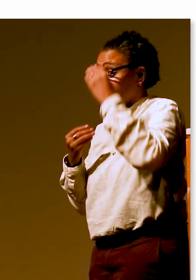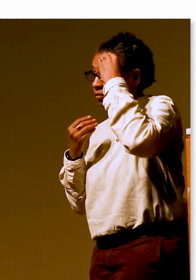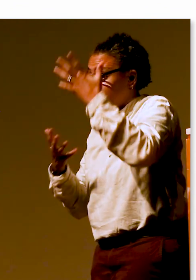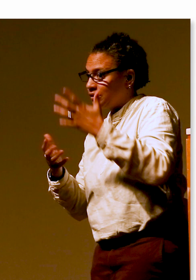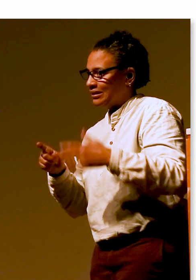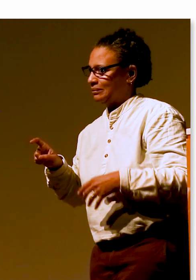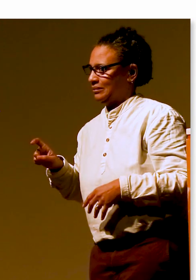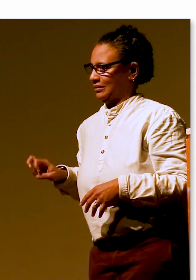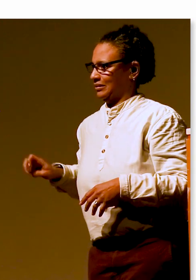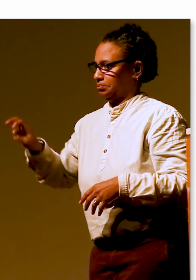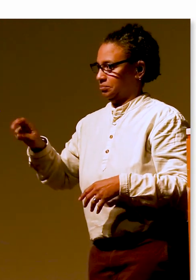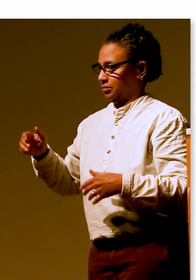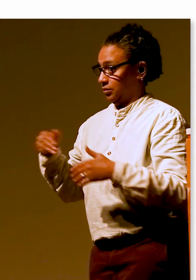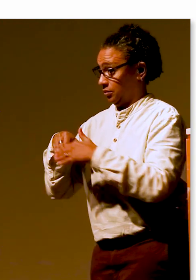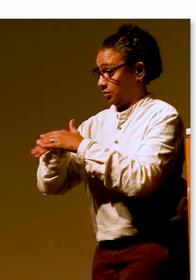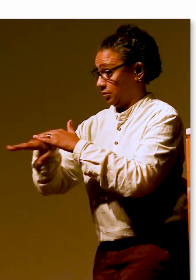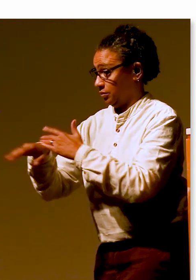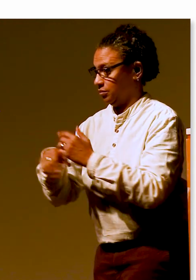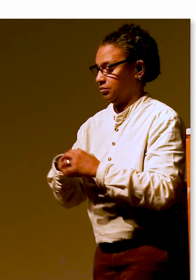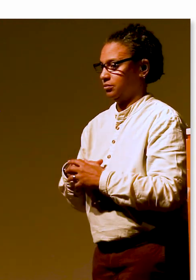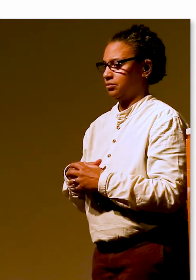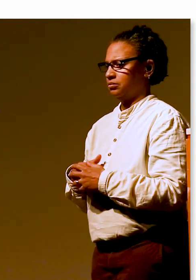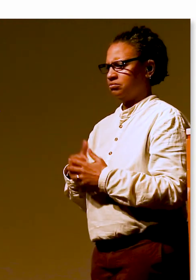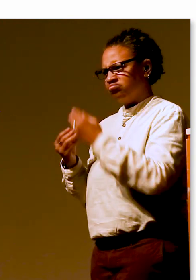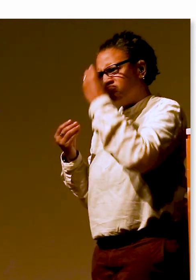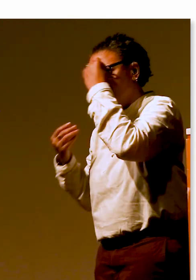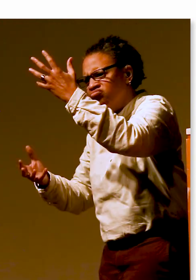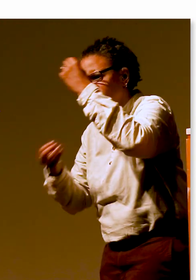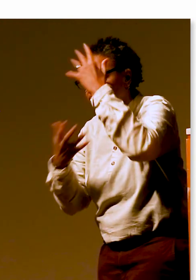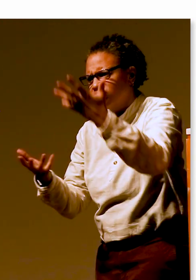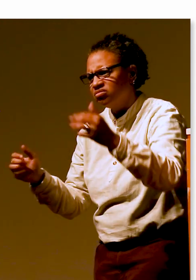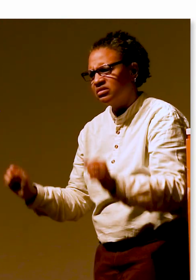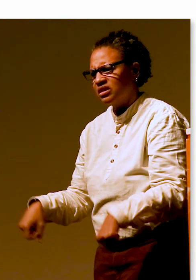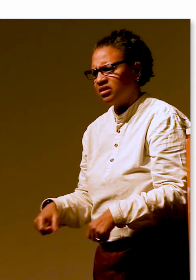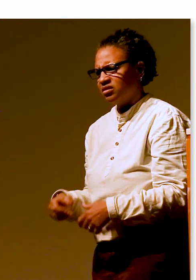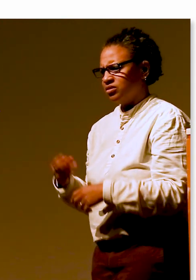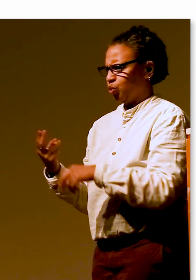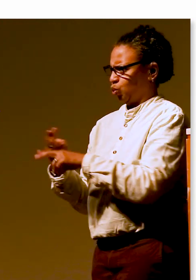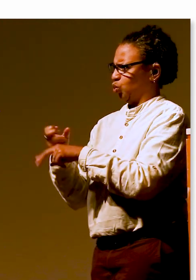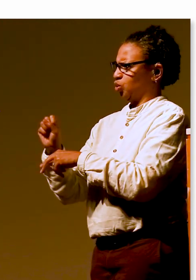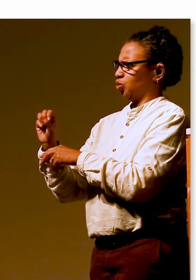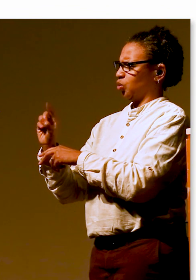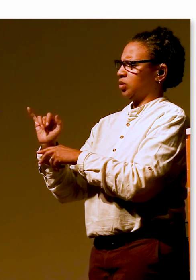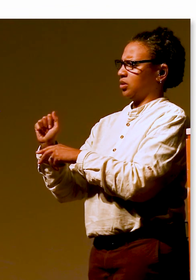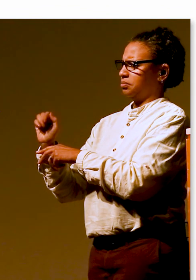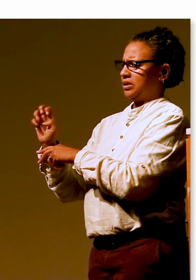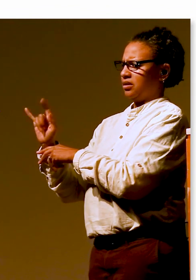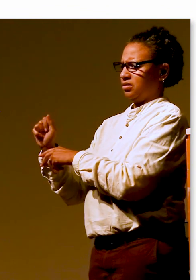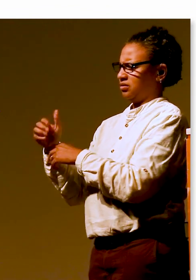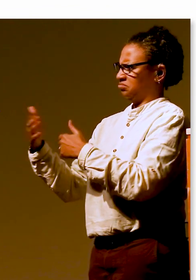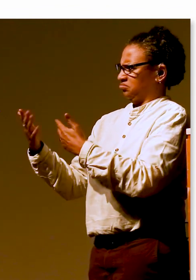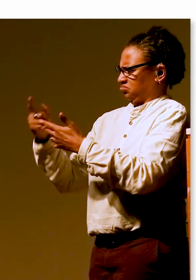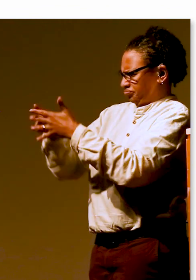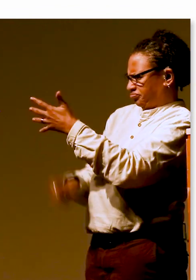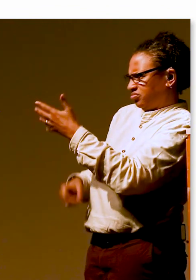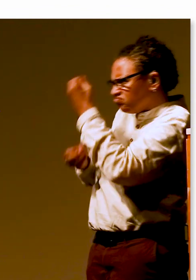many ways in which social media affords us an opportunity to invite people into a dialogue that perhaps they've never been invited to.